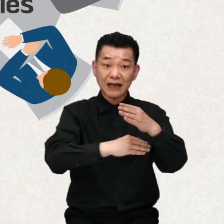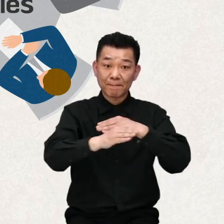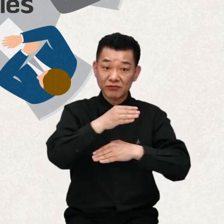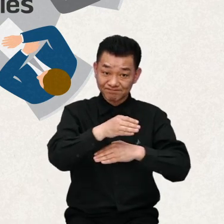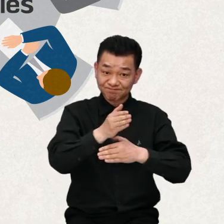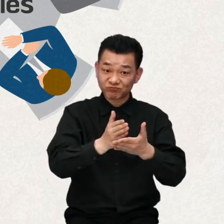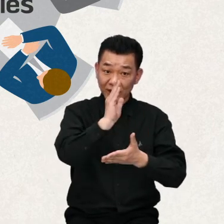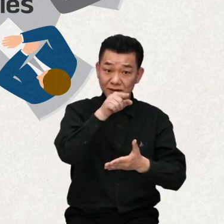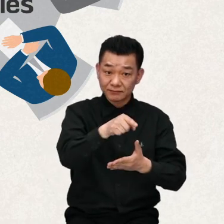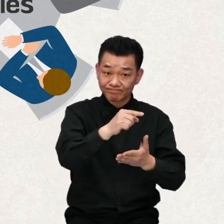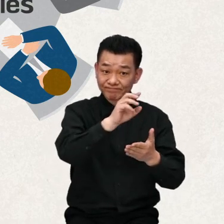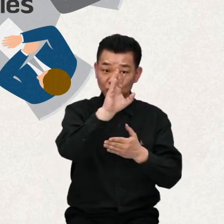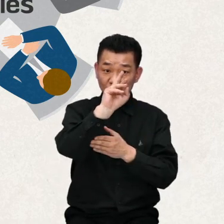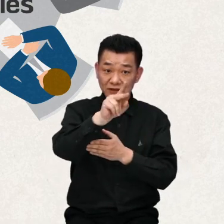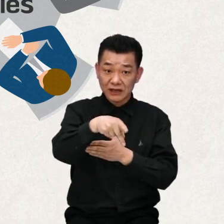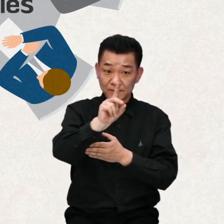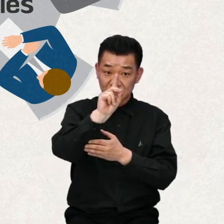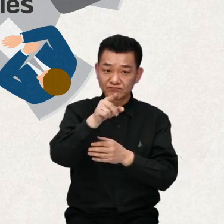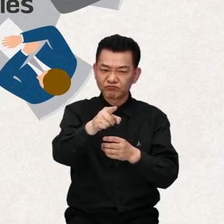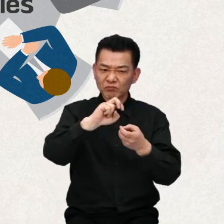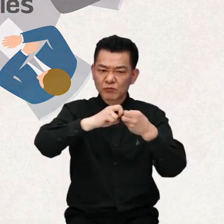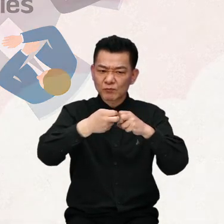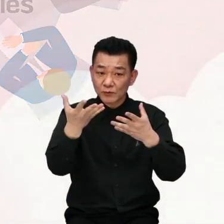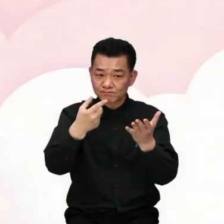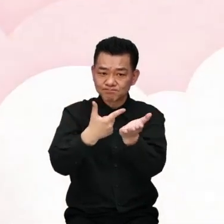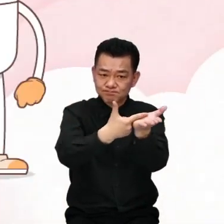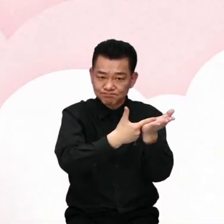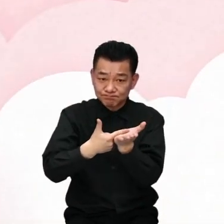matters regarding the fulfillment of the Convention.